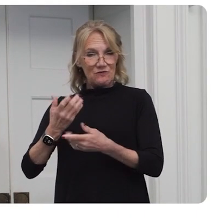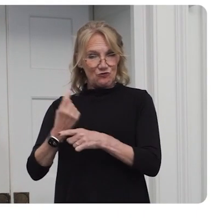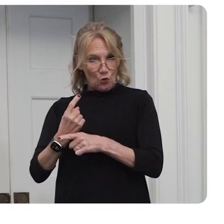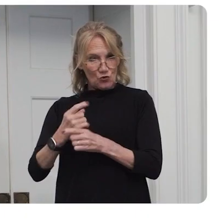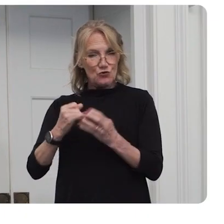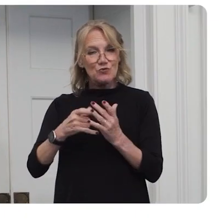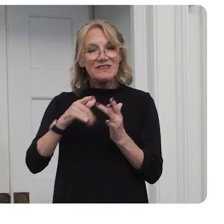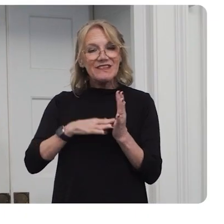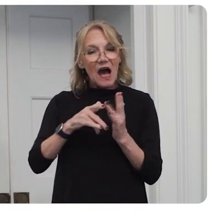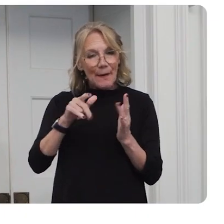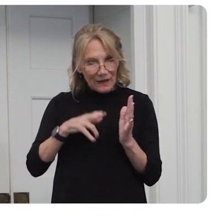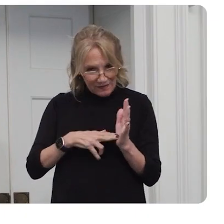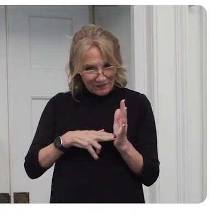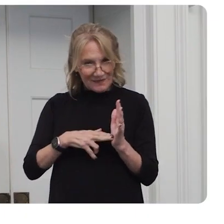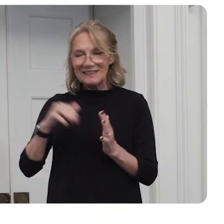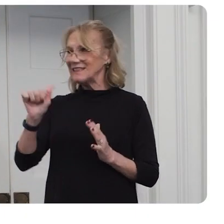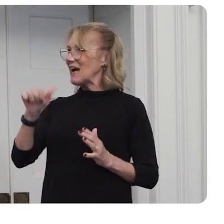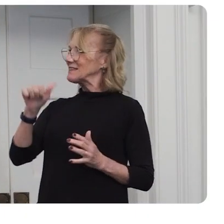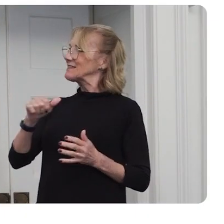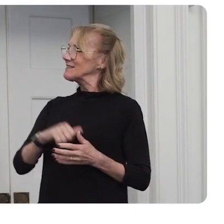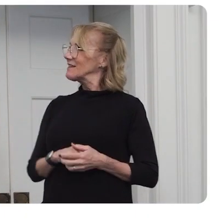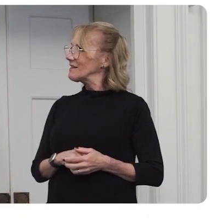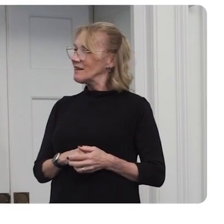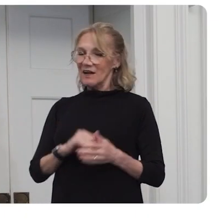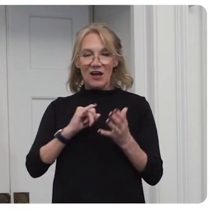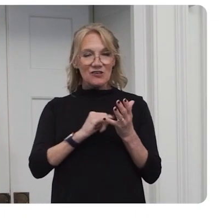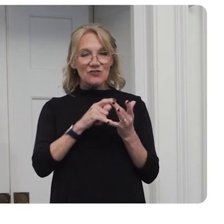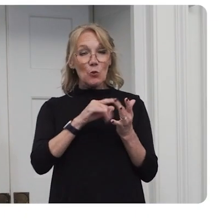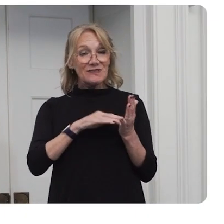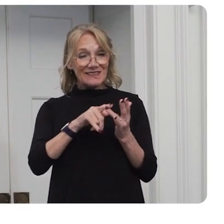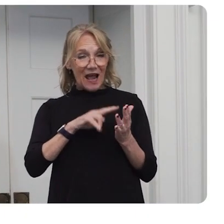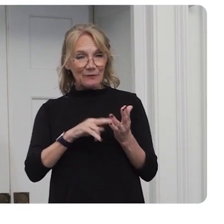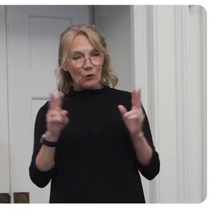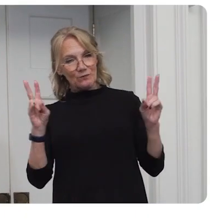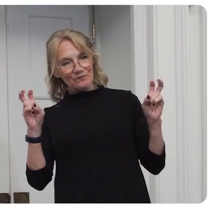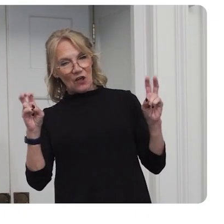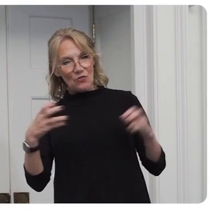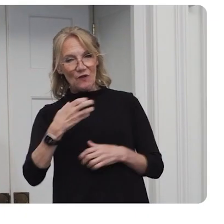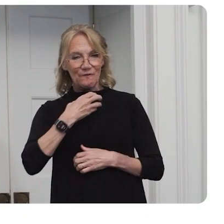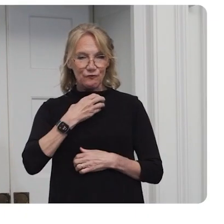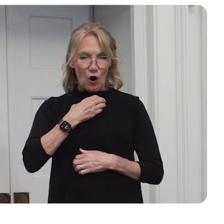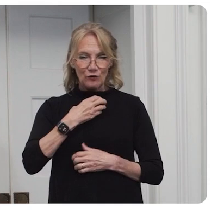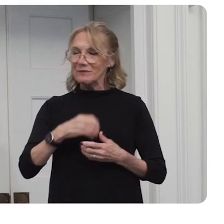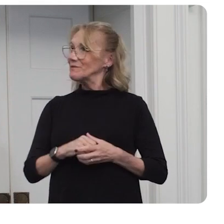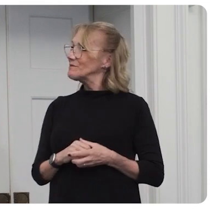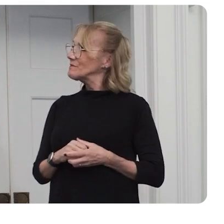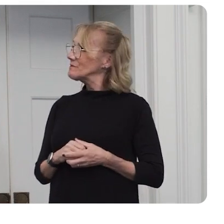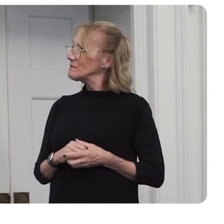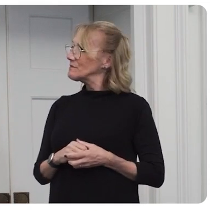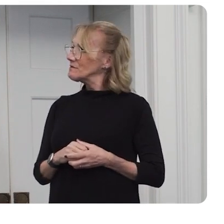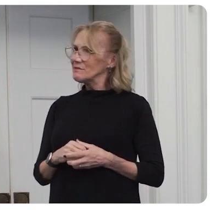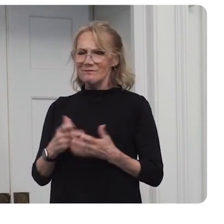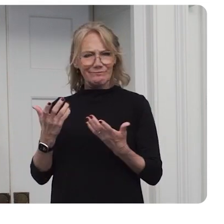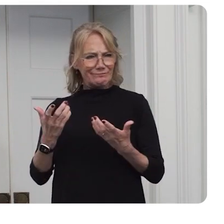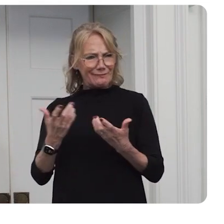with Simon. So I'm going to bring Simon into the room here. Yeah. So Simon, aka the Frog, is your creative enabler. Yes,